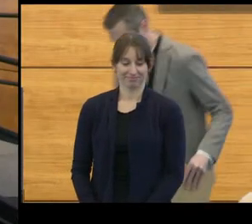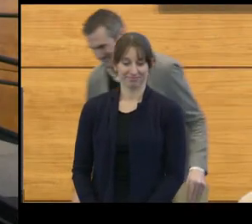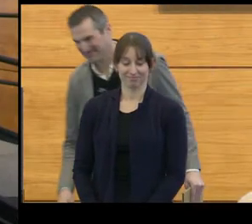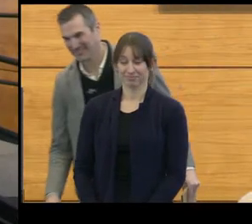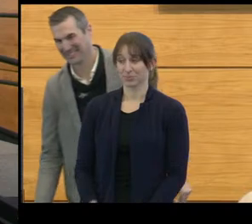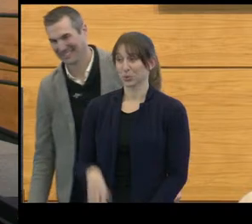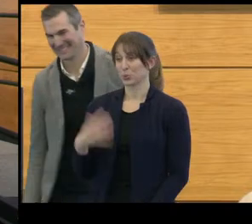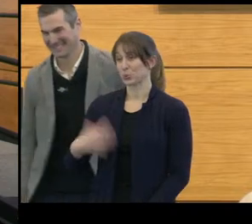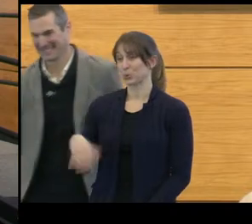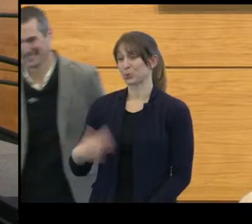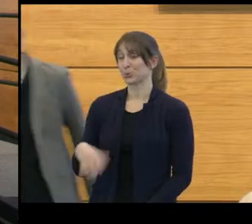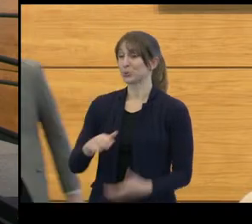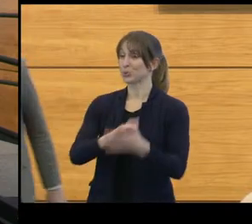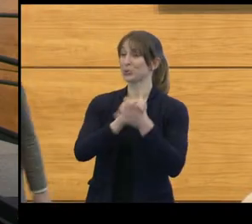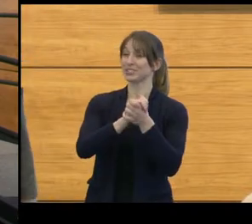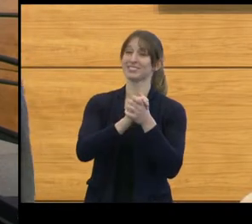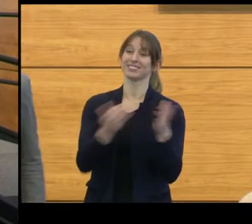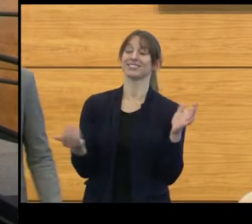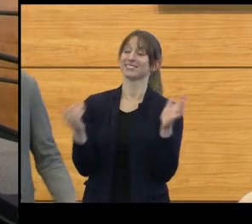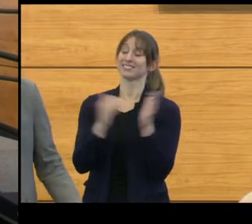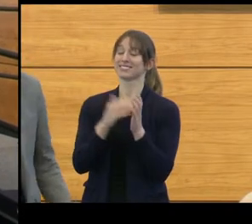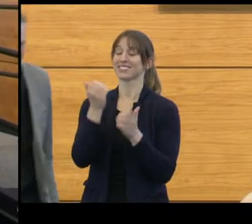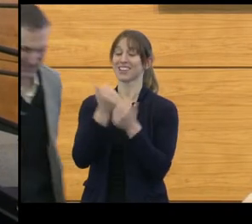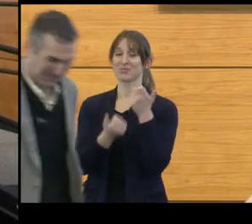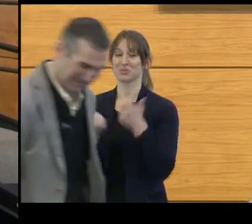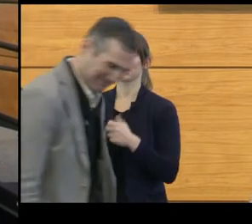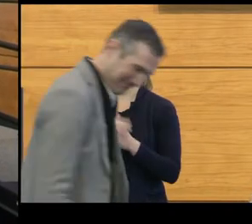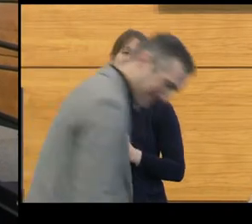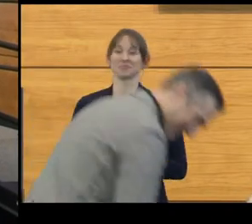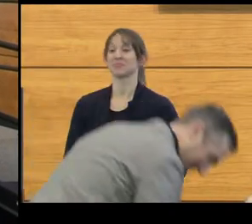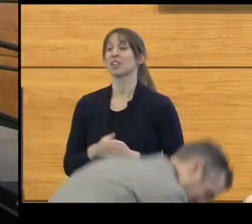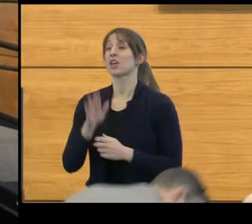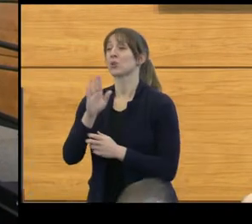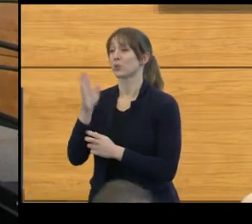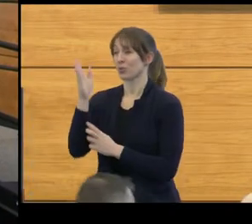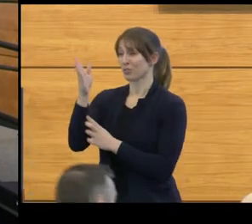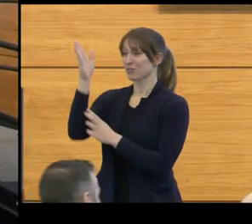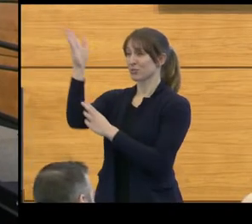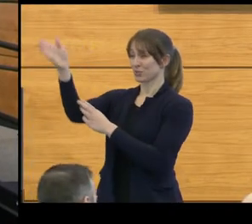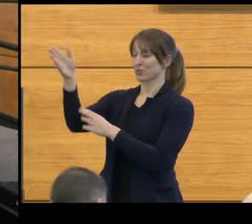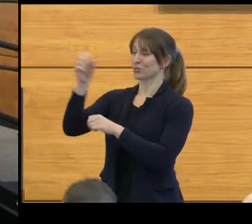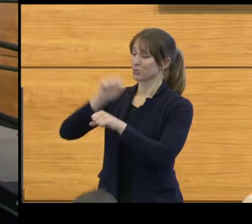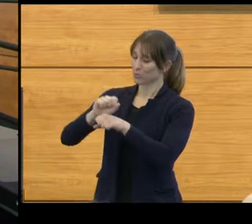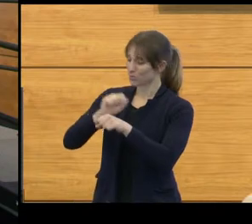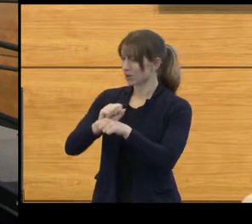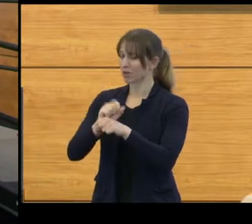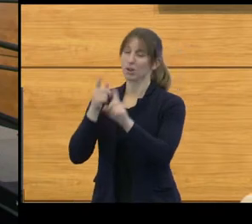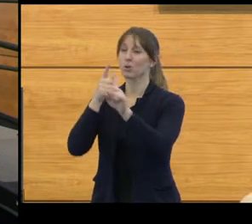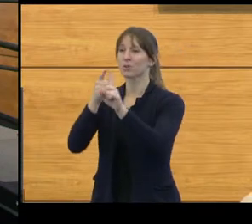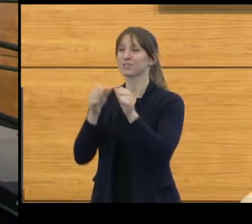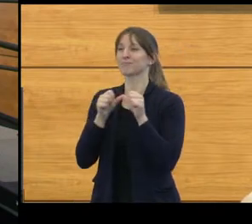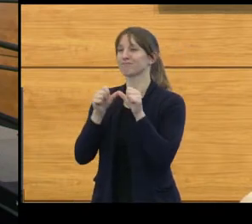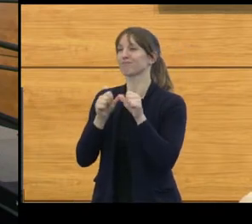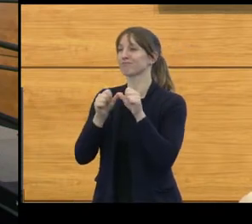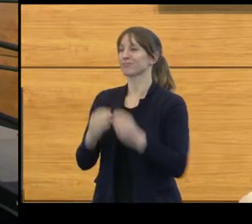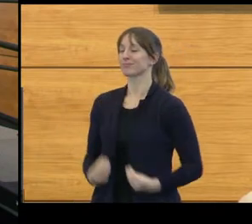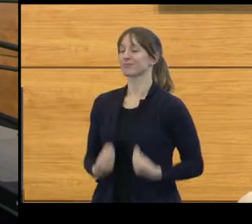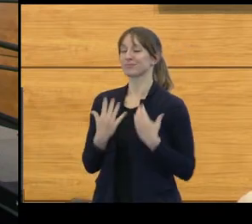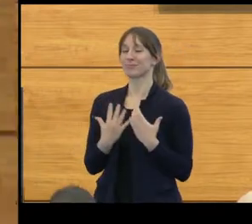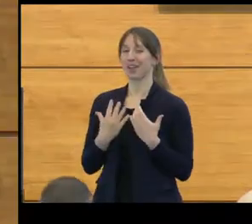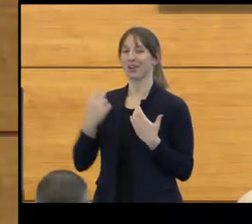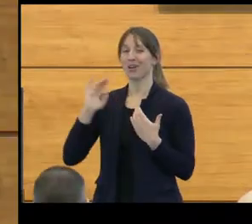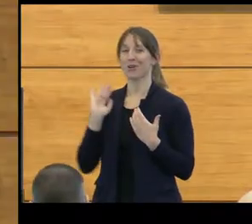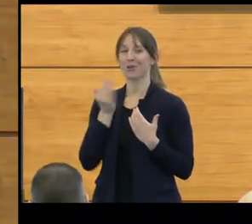Wow, congratulations again to all of you, and may your future endeavors continue to inspire and uplift